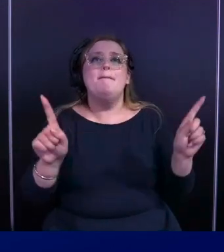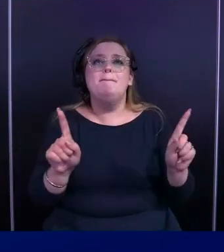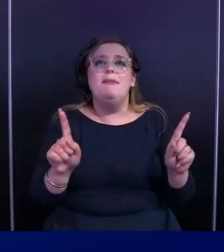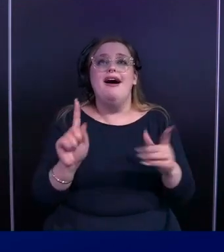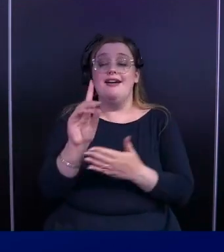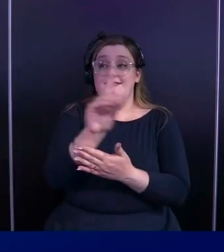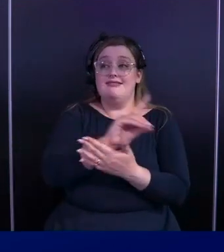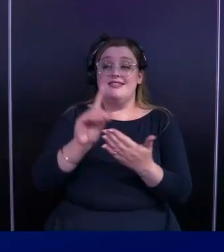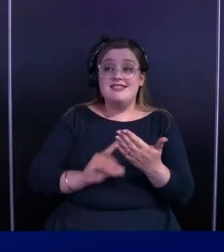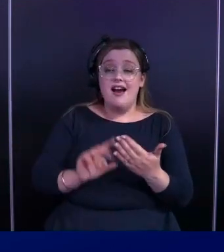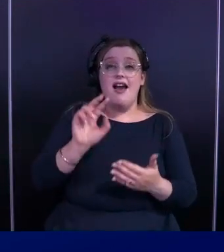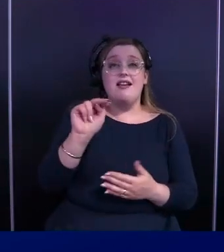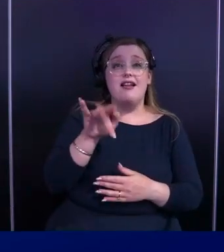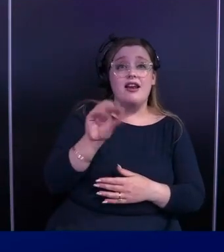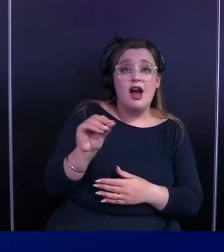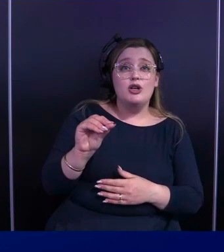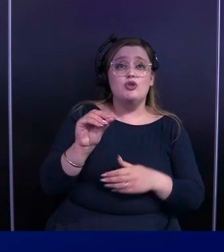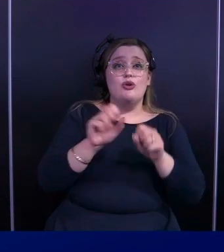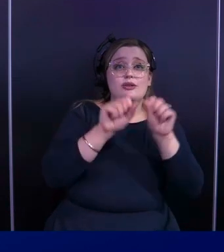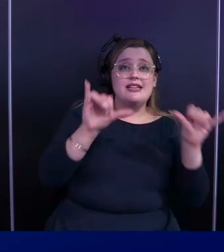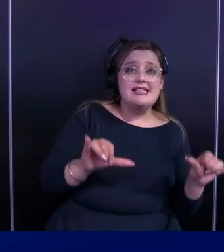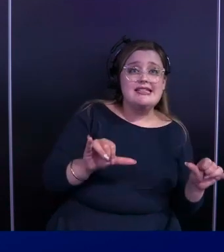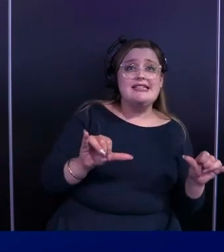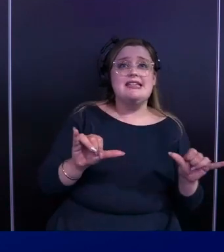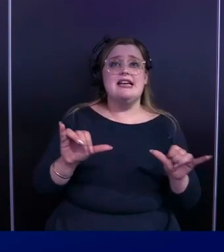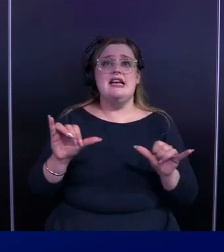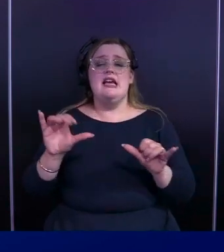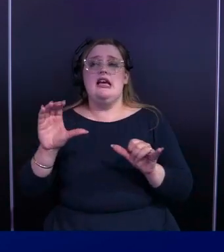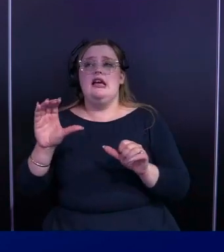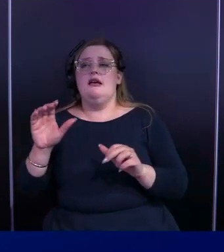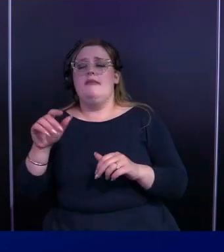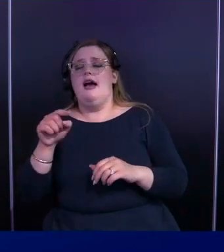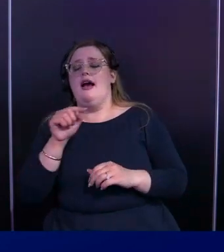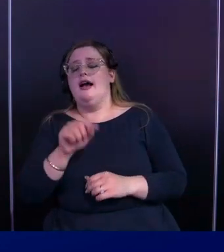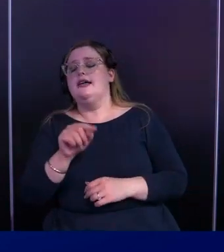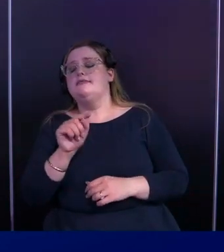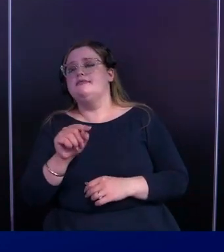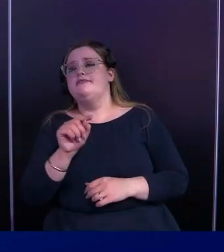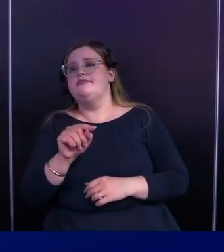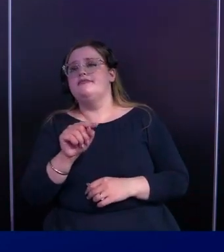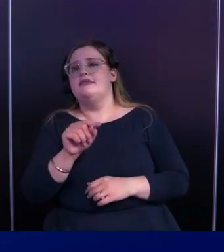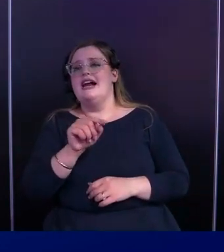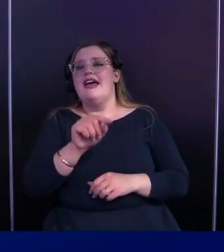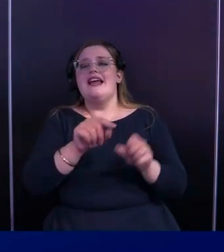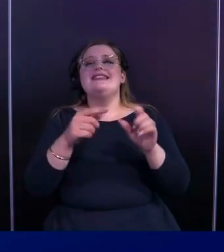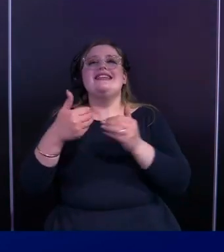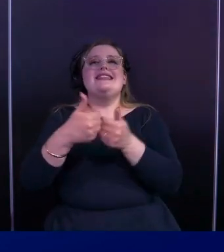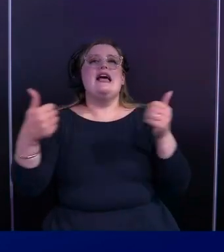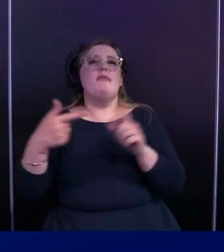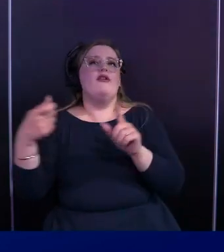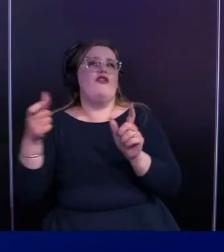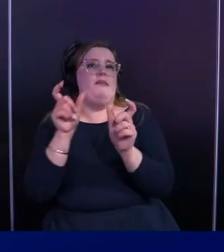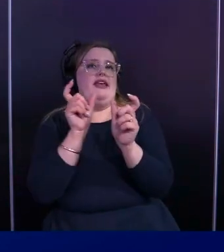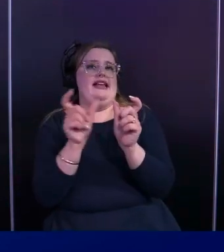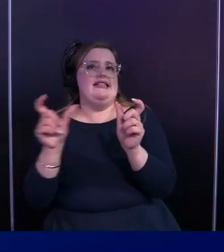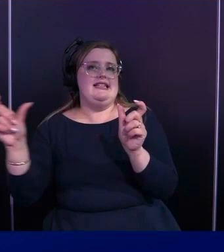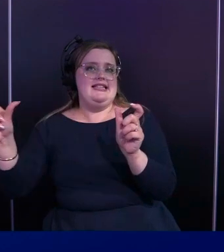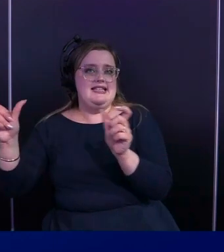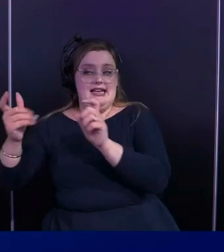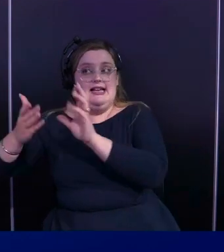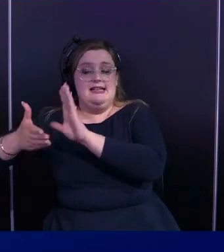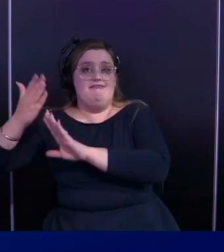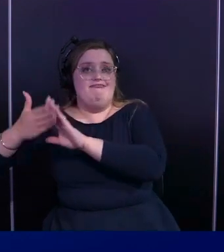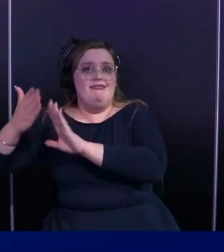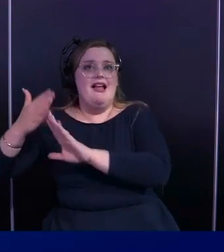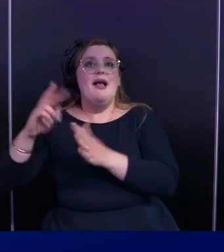Nitro system and the cards are separate from the instances that are being operated on means that